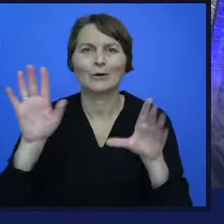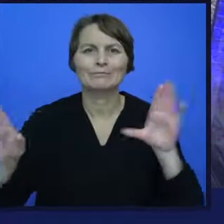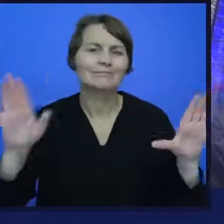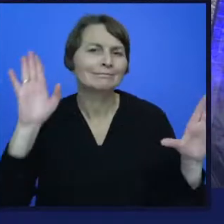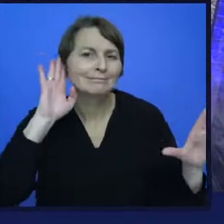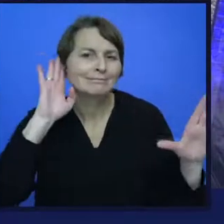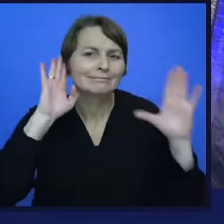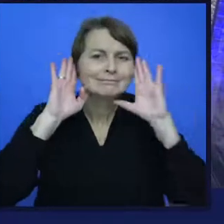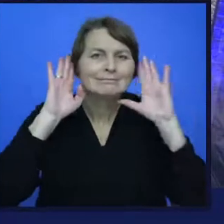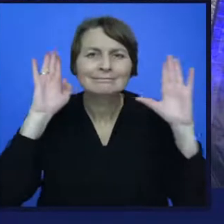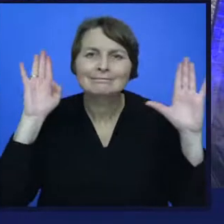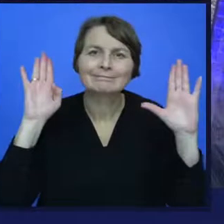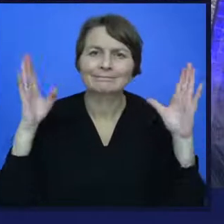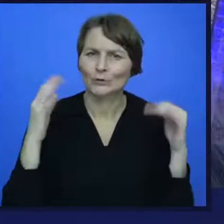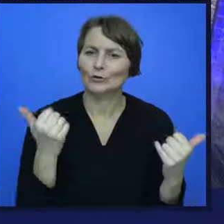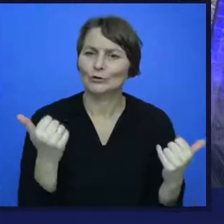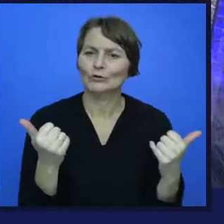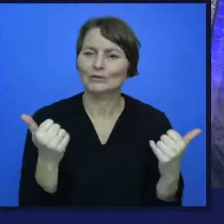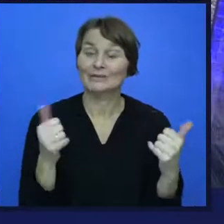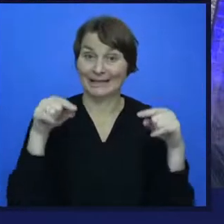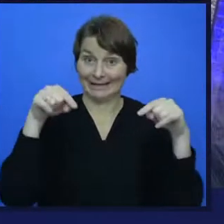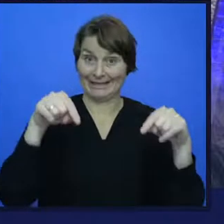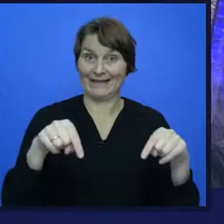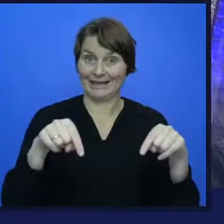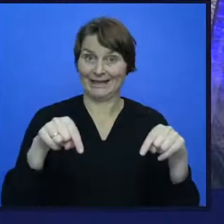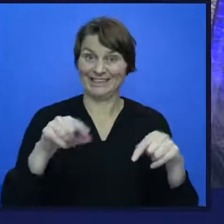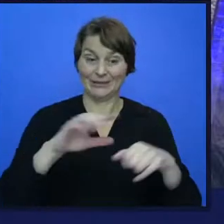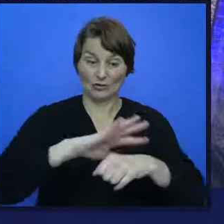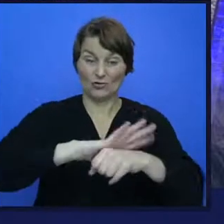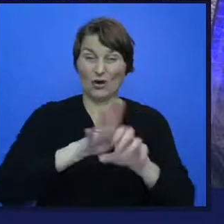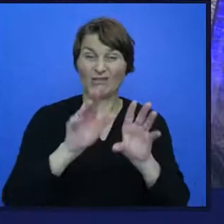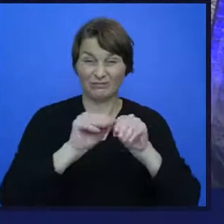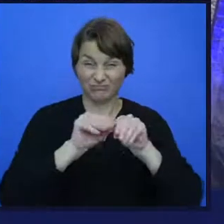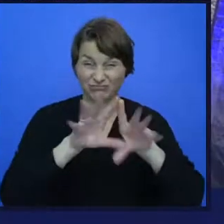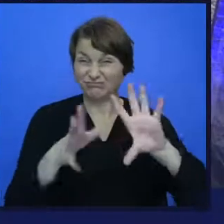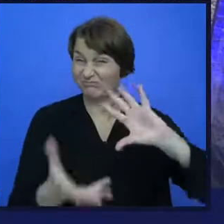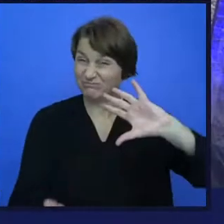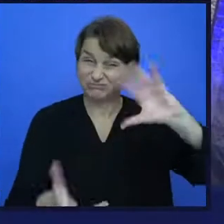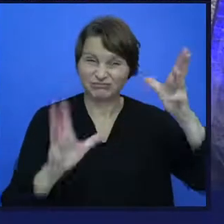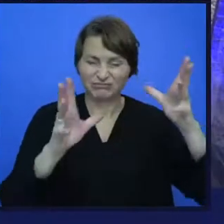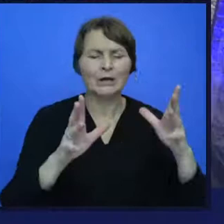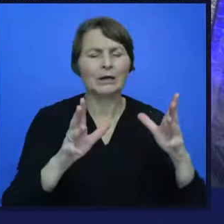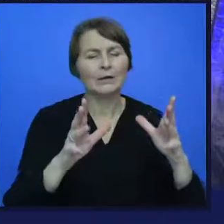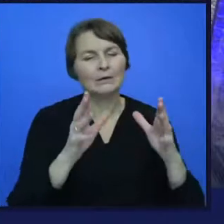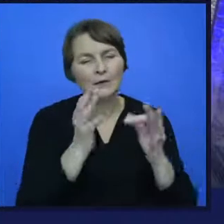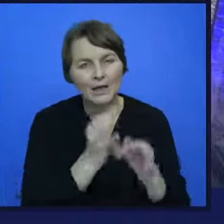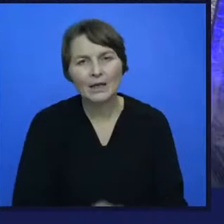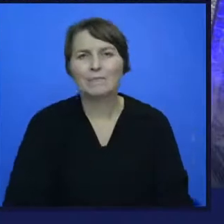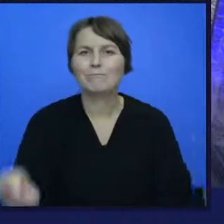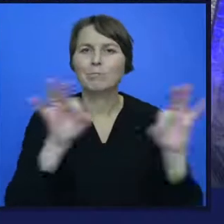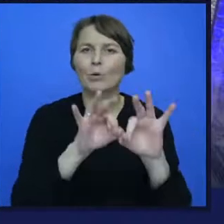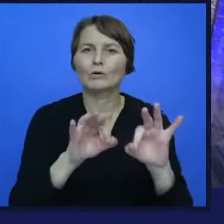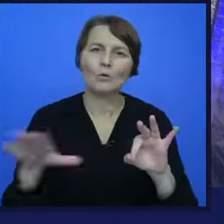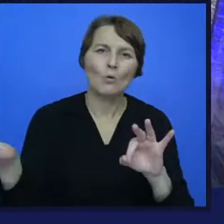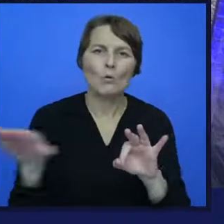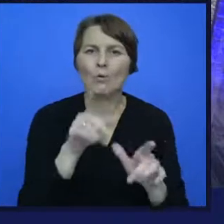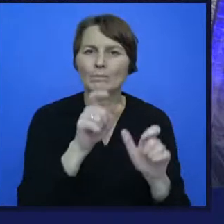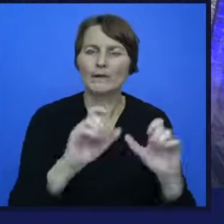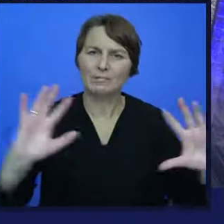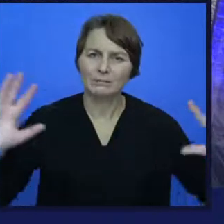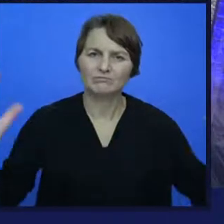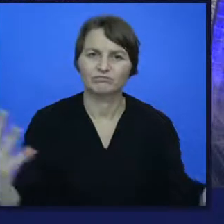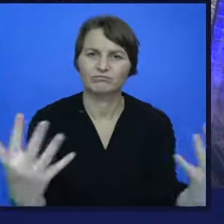amidst this pandemic, it's been even more beneficial in regards to the community coming together, because with us all being